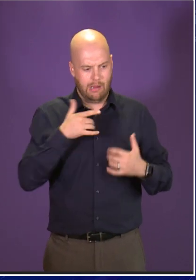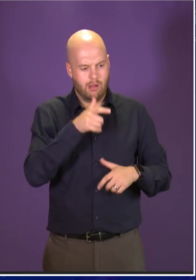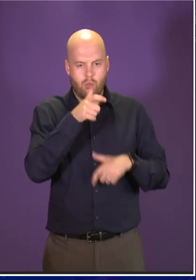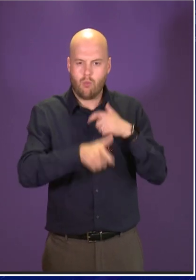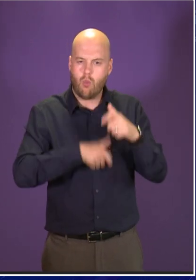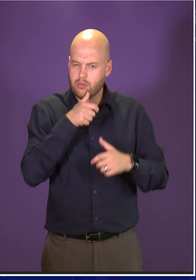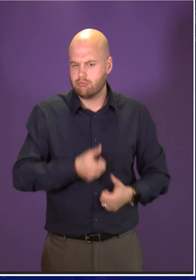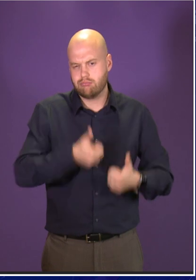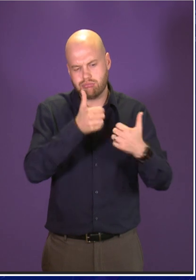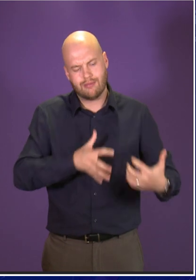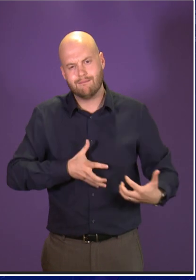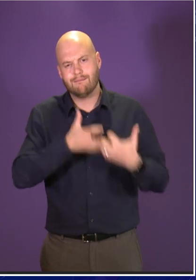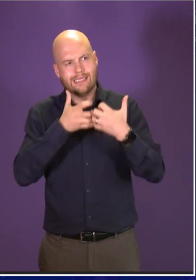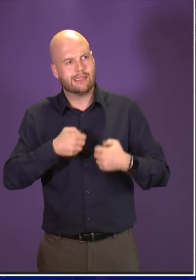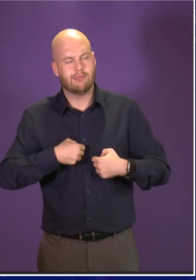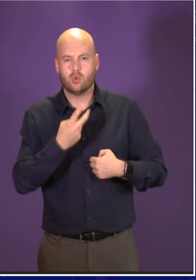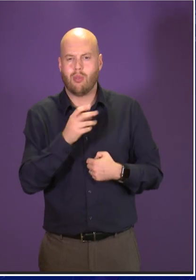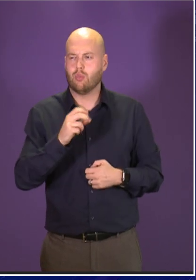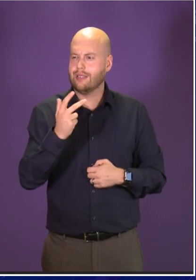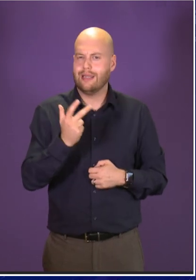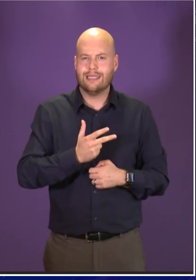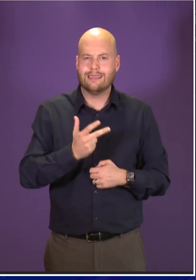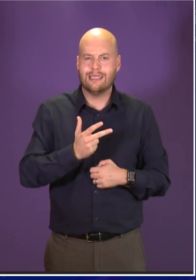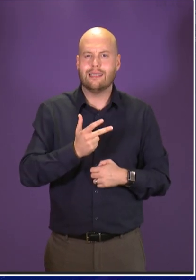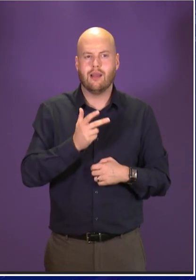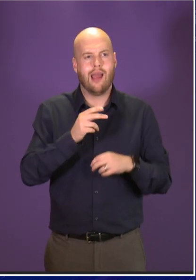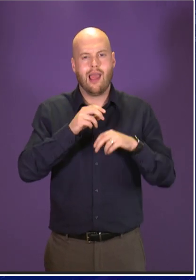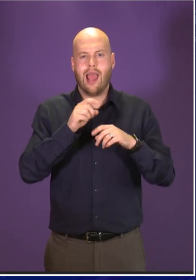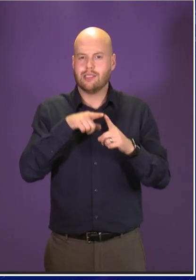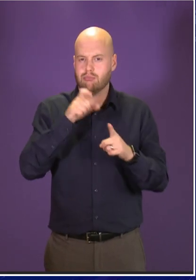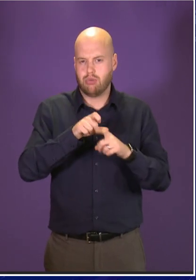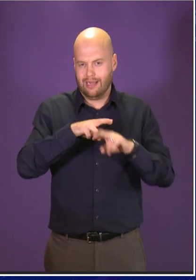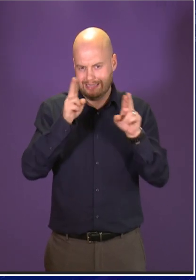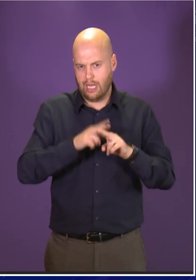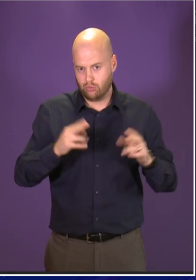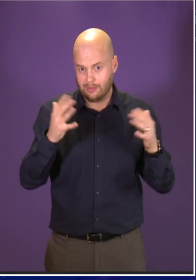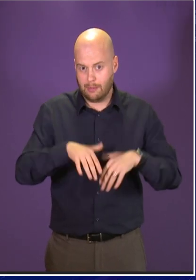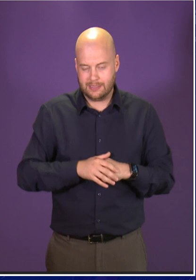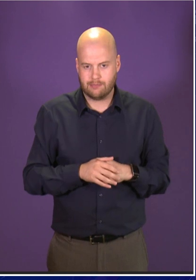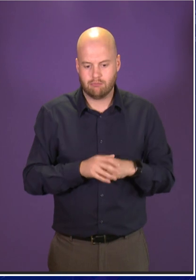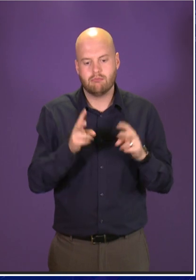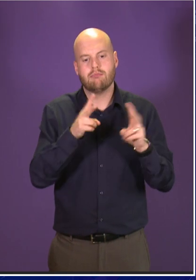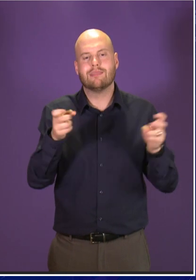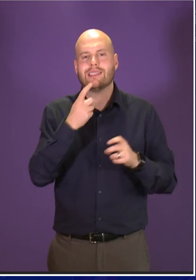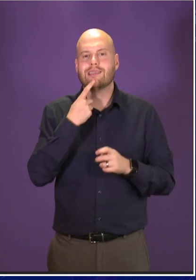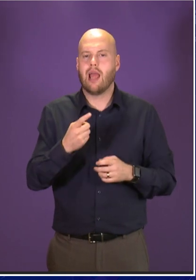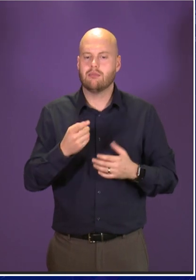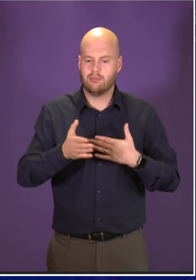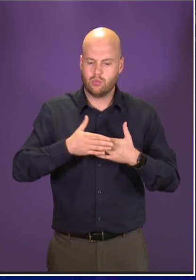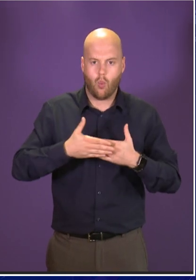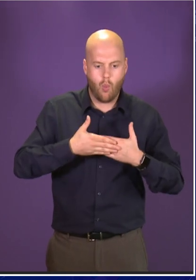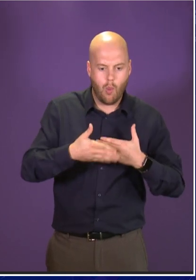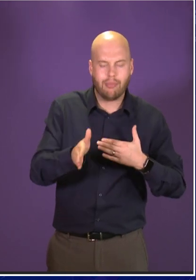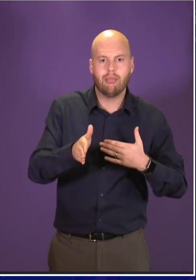2018 Edinburgh International Culture Summit. Open the doors, light of the day shine